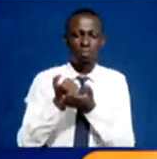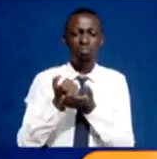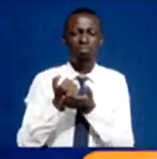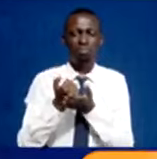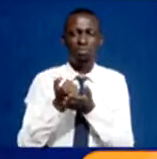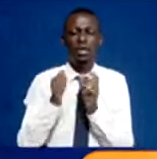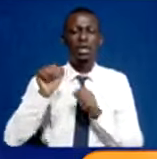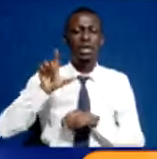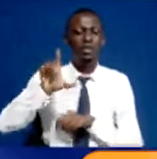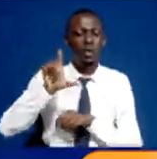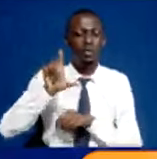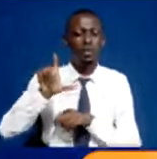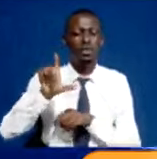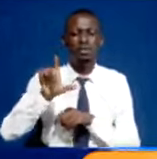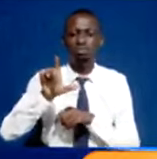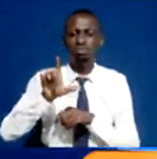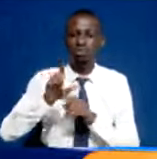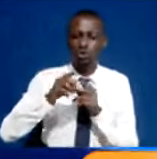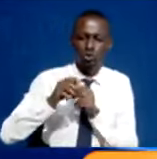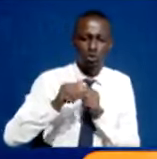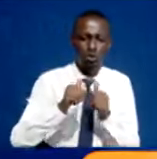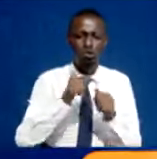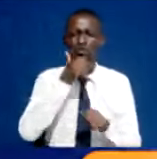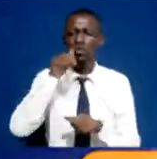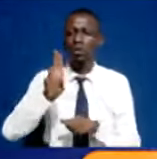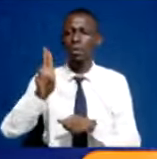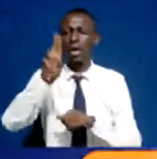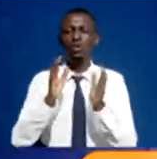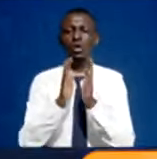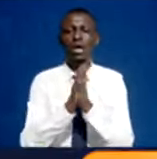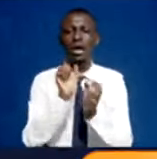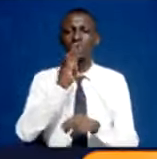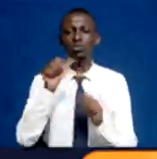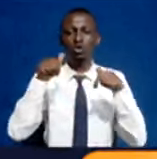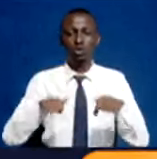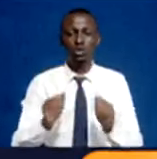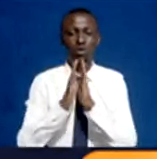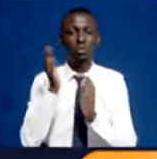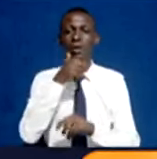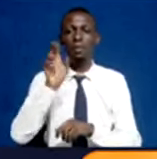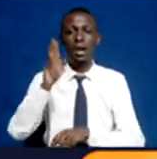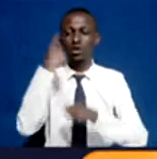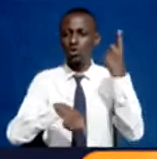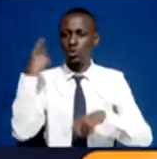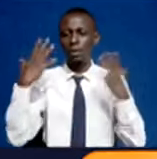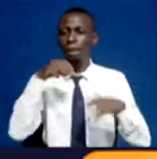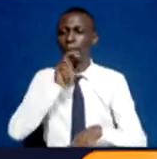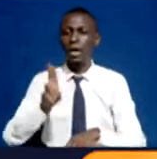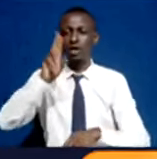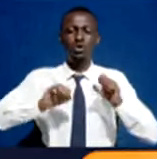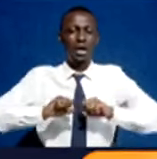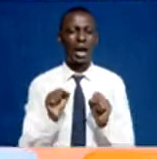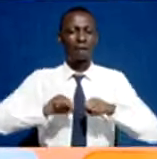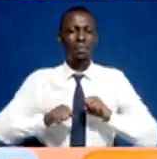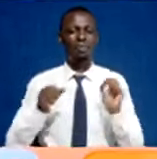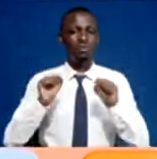Liverpool. Alafu Manchester United na Aston Villa, tunaombea Manchester ushindi leo. Watu wa Manchester wasikie furaha pia hao hii festive